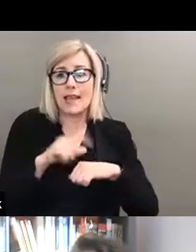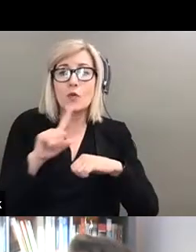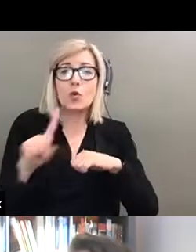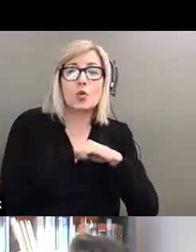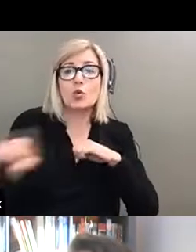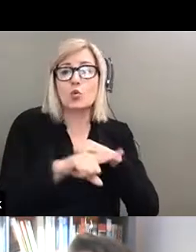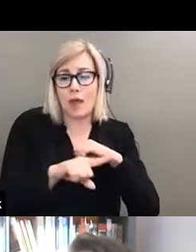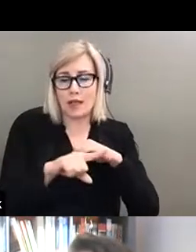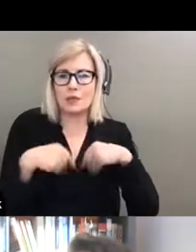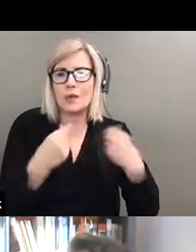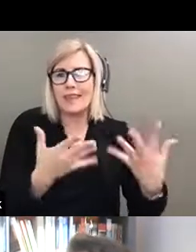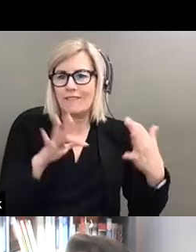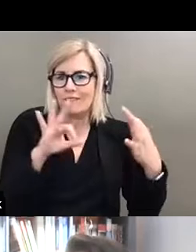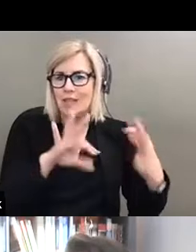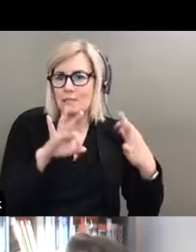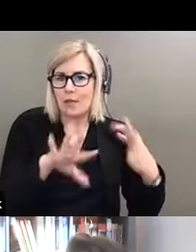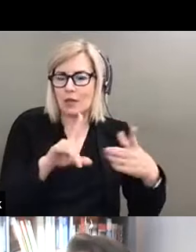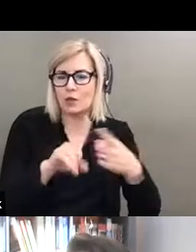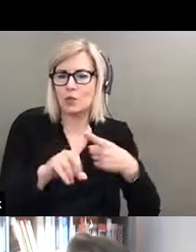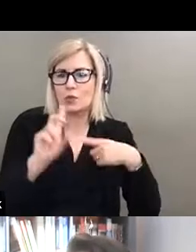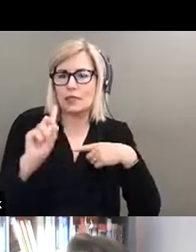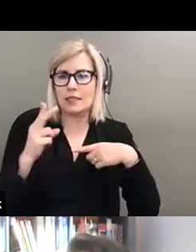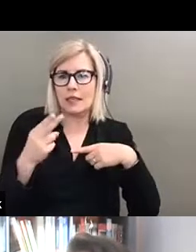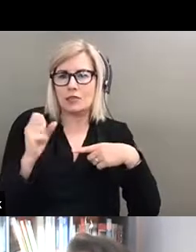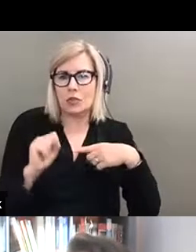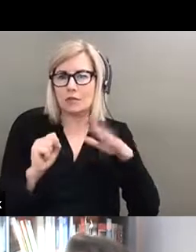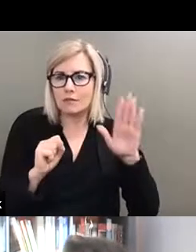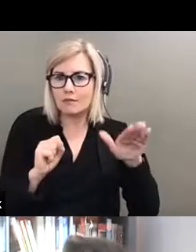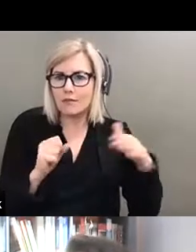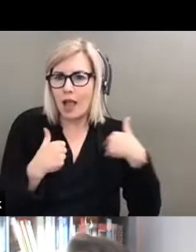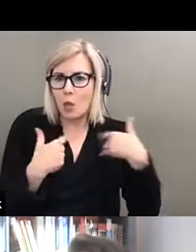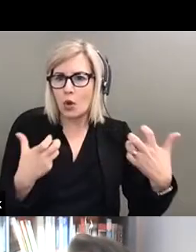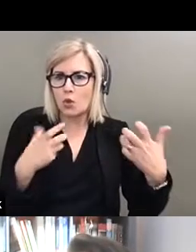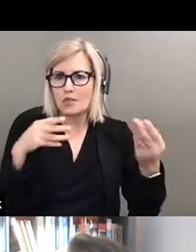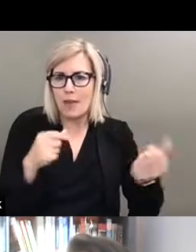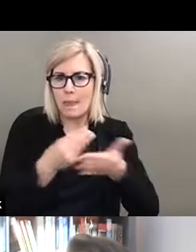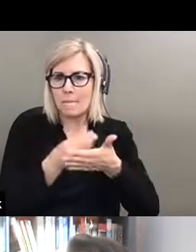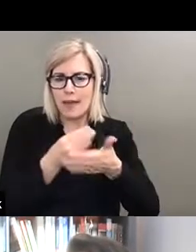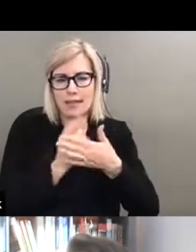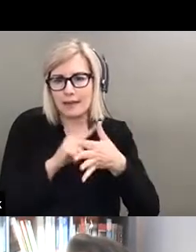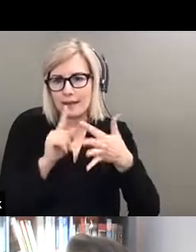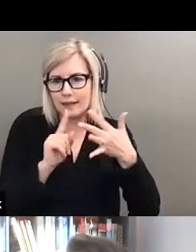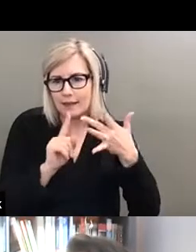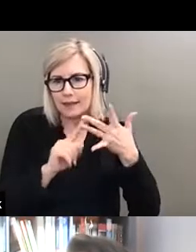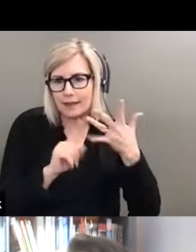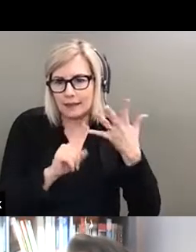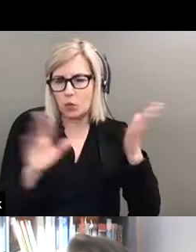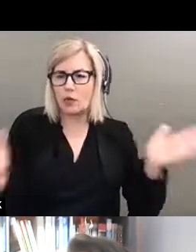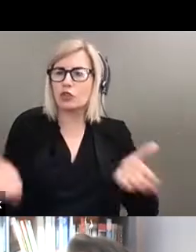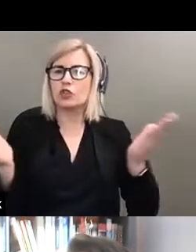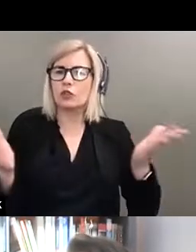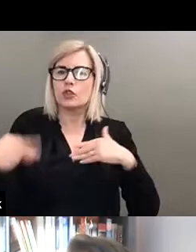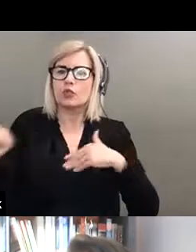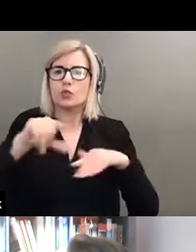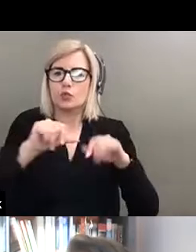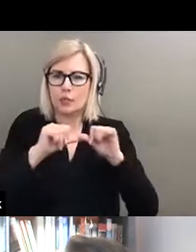to put input into the Department of Human Services on how you'd like to see that spent. And so I would encourage you guys to